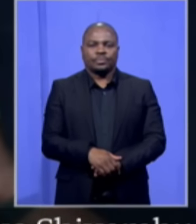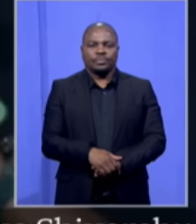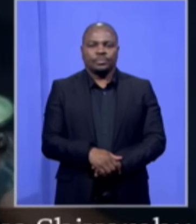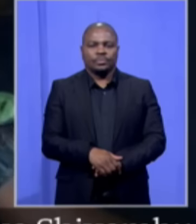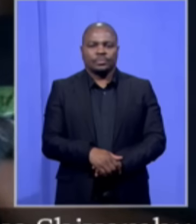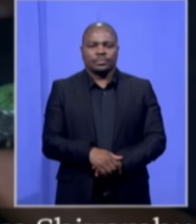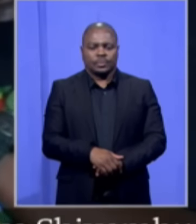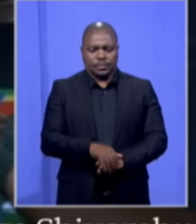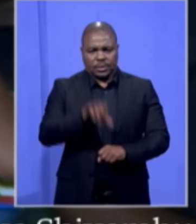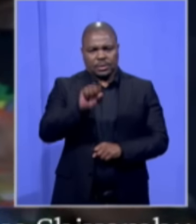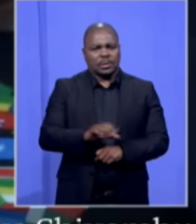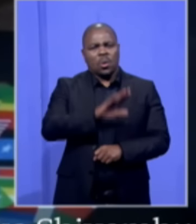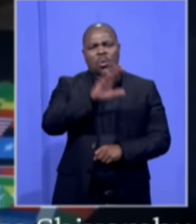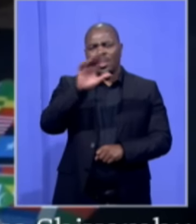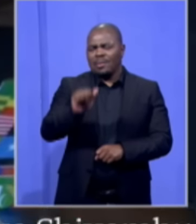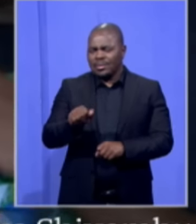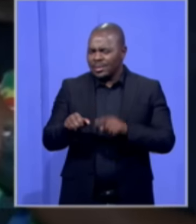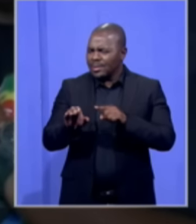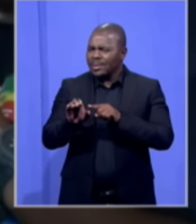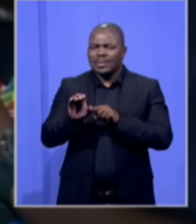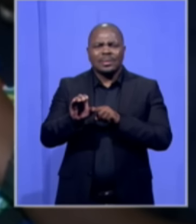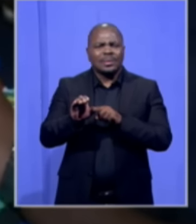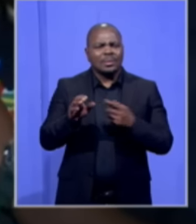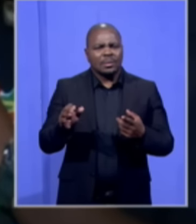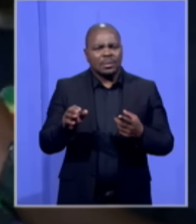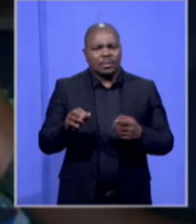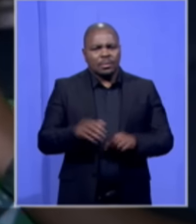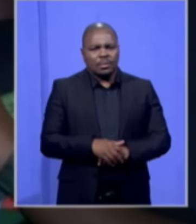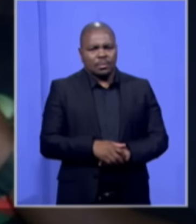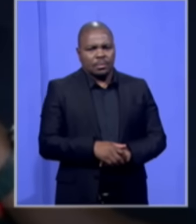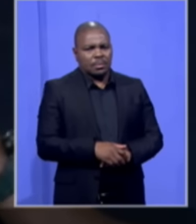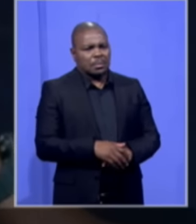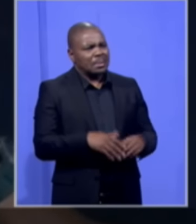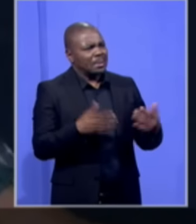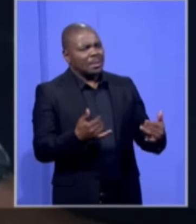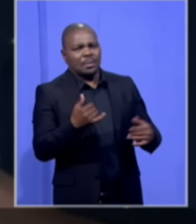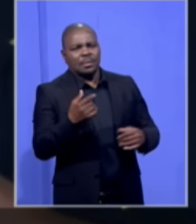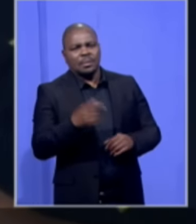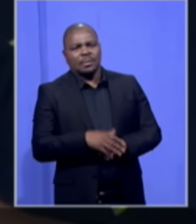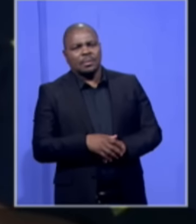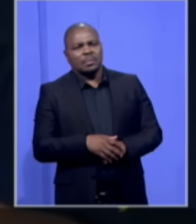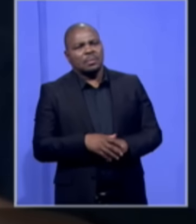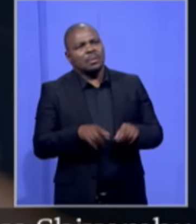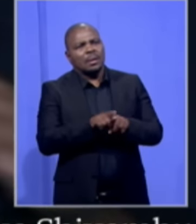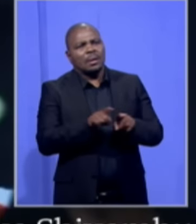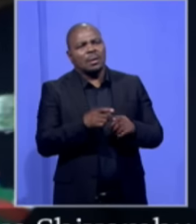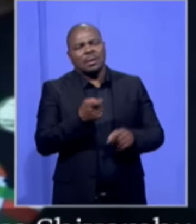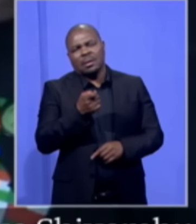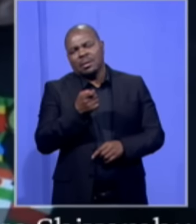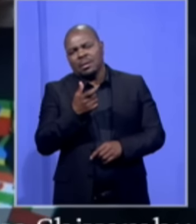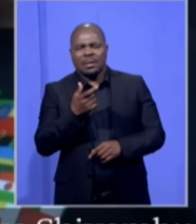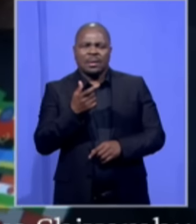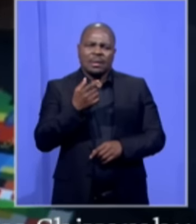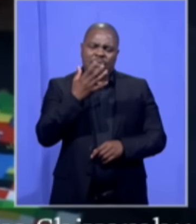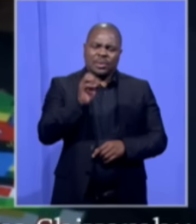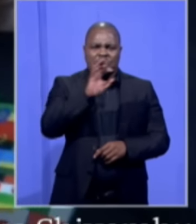How can South Africa be tiny when it is home to almost more than